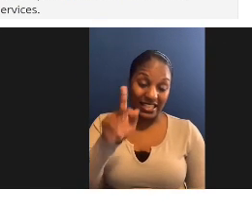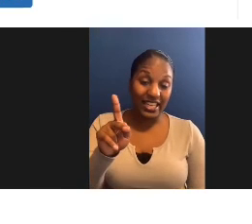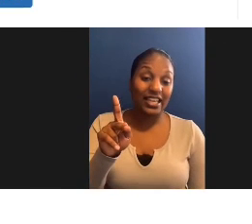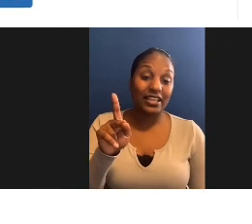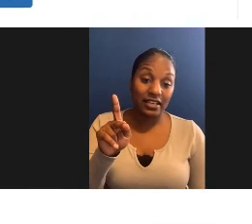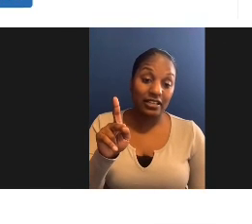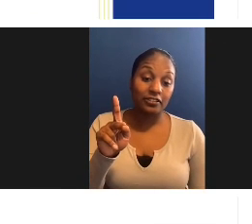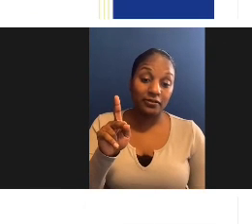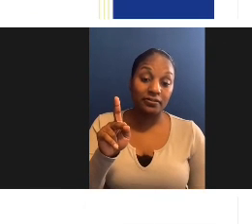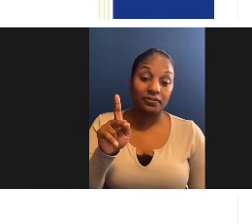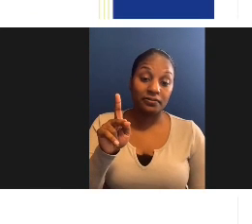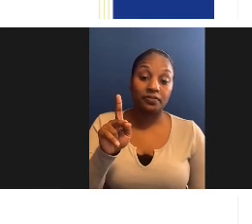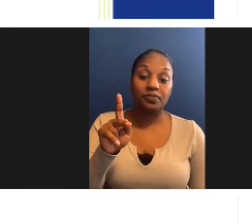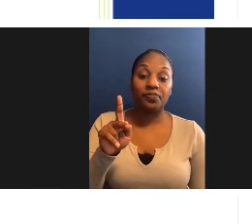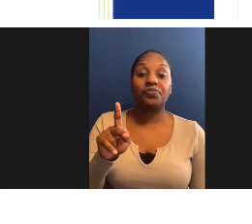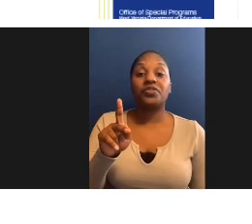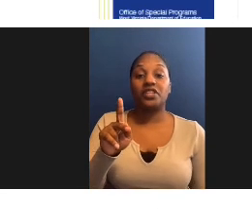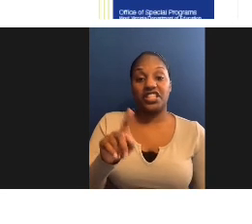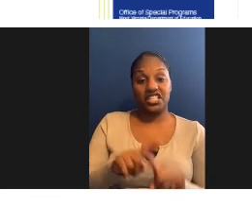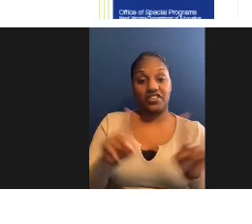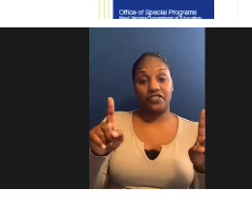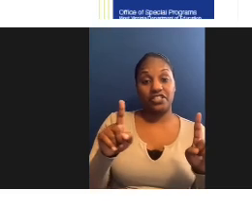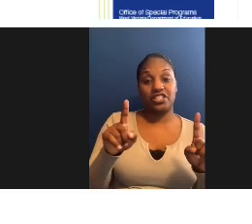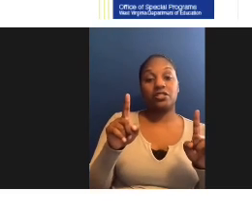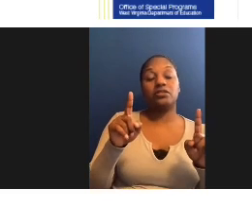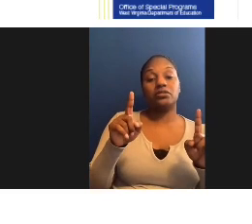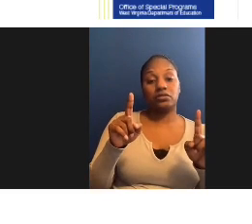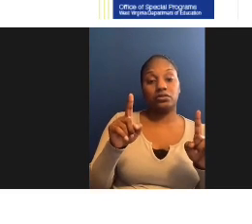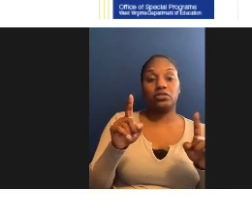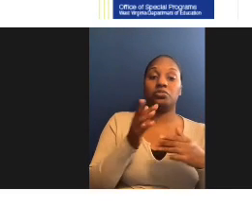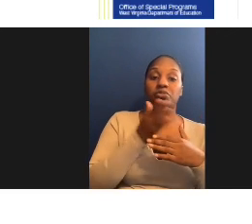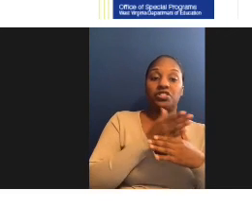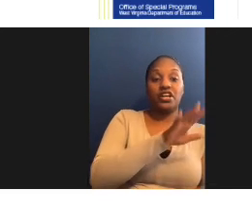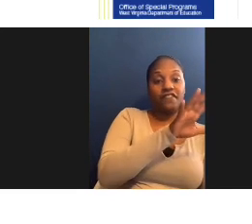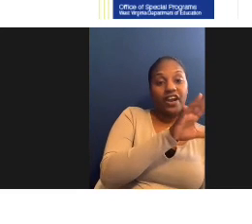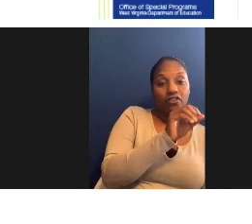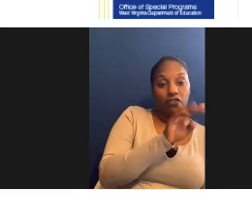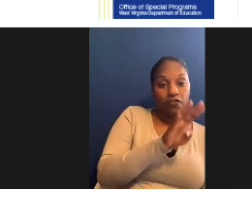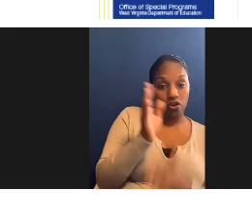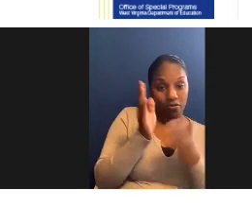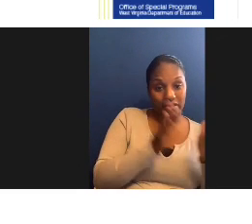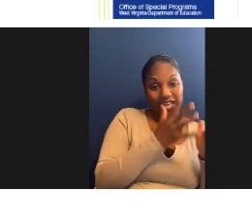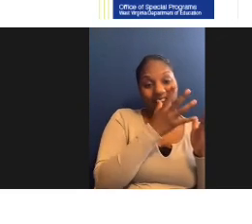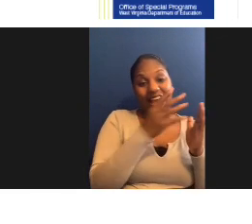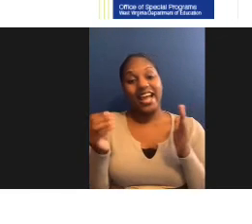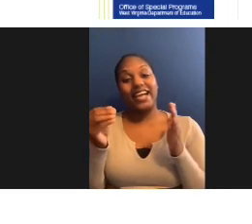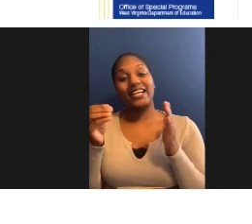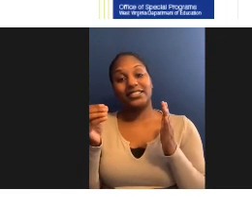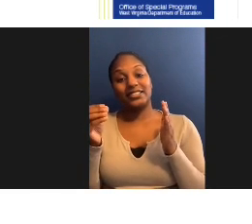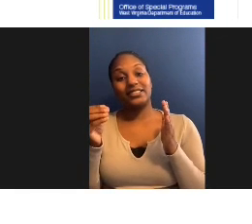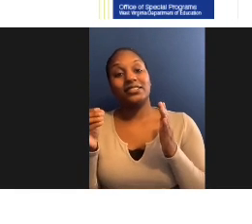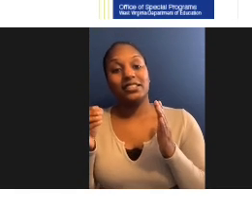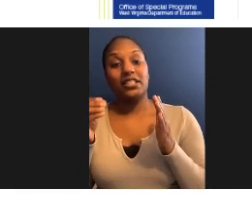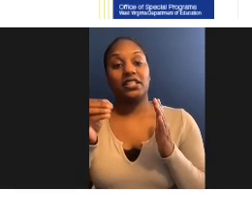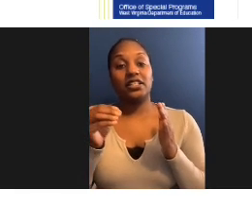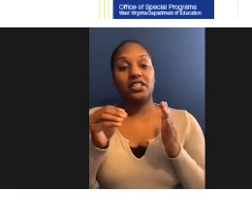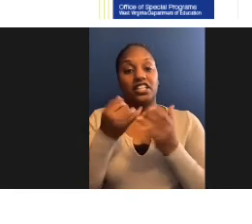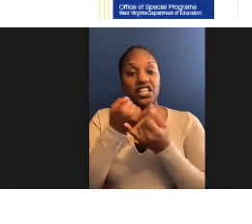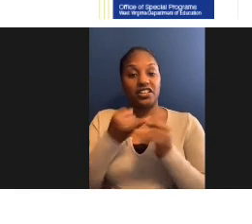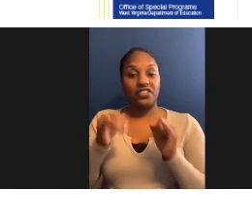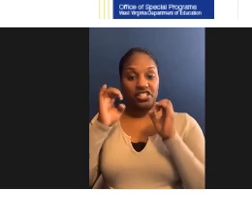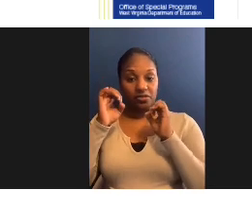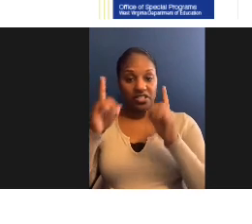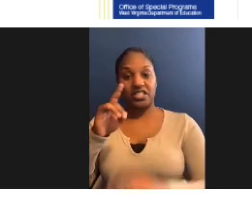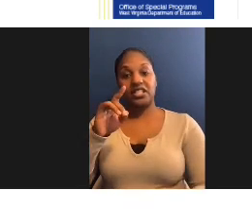to the difference between a Section 504 plan, which is the Americans with Disabilities Act, versus